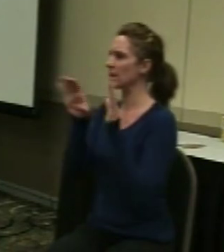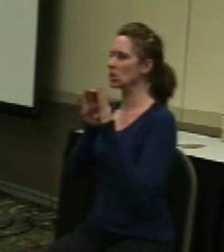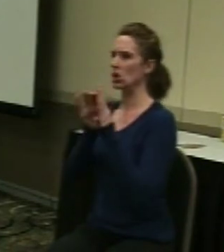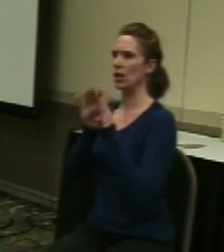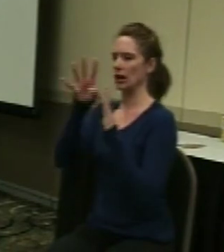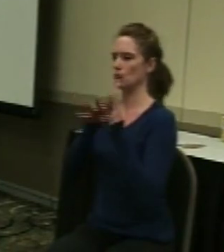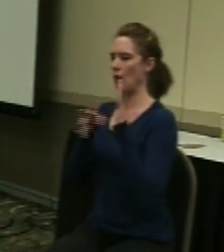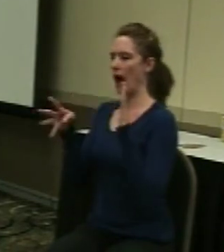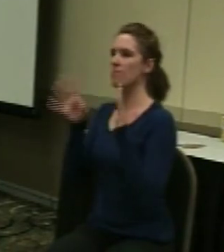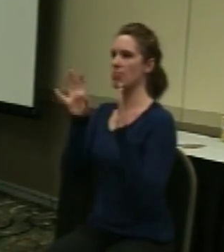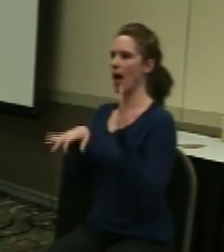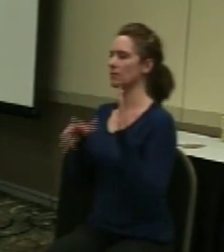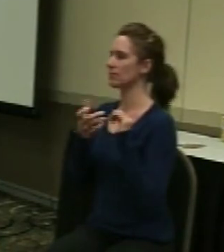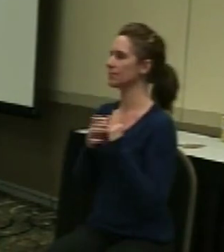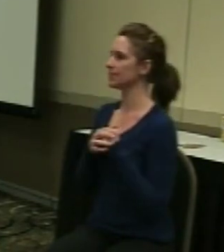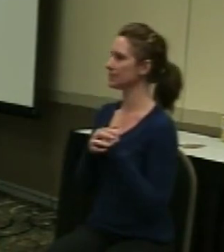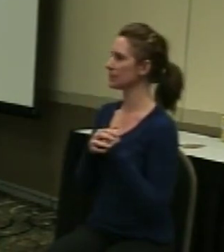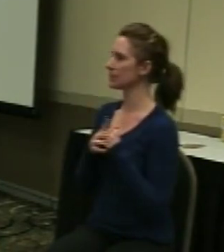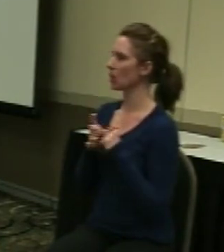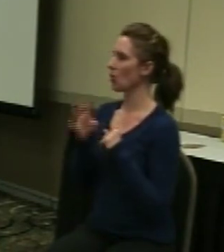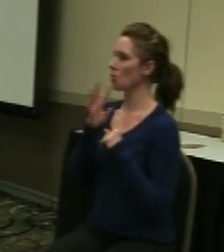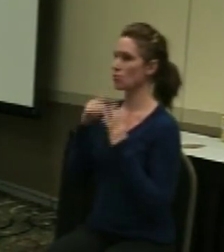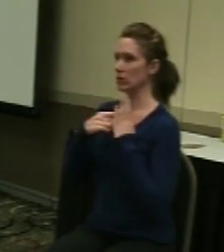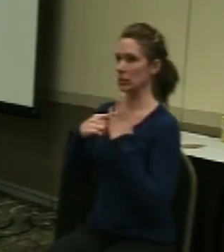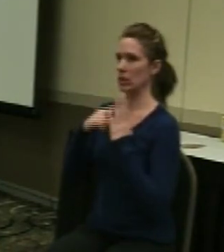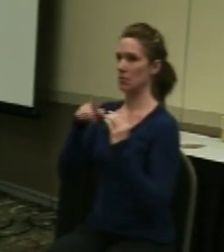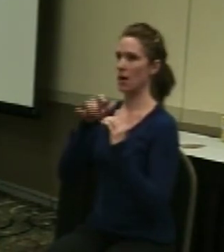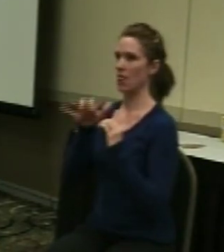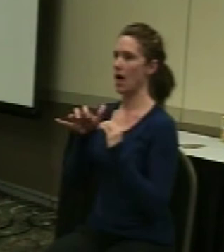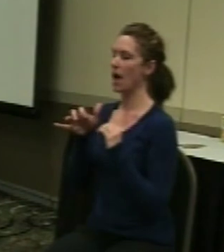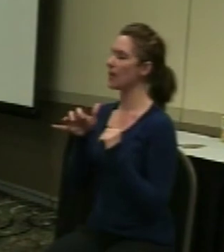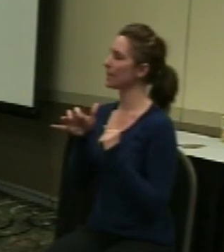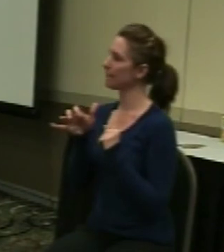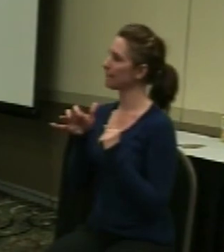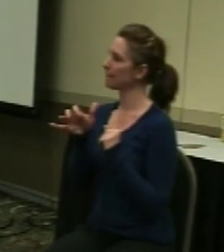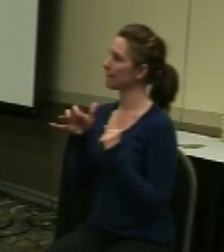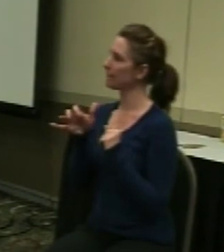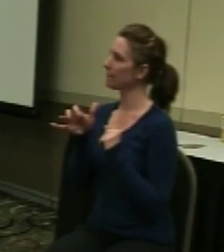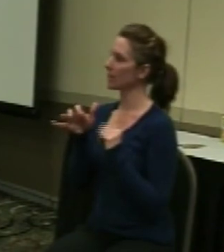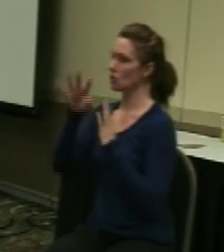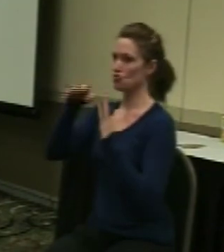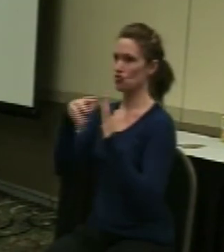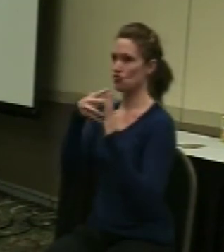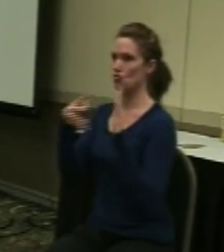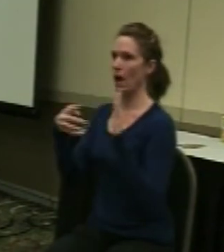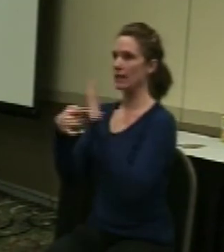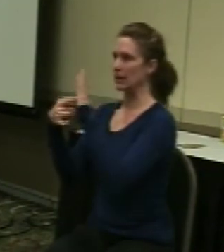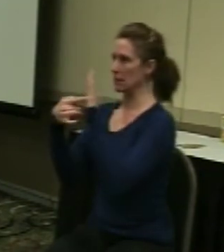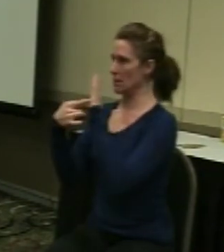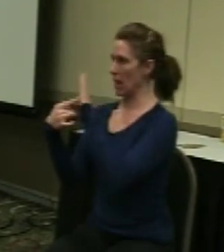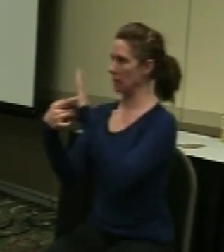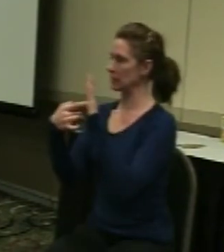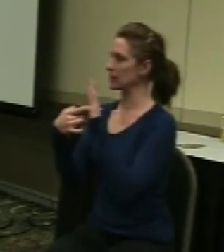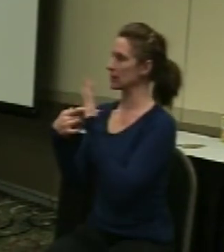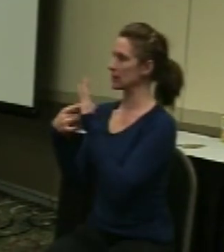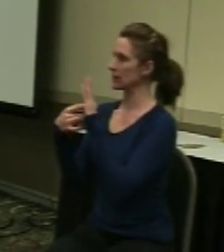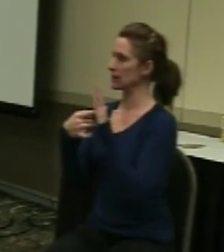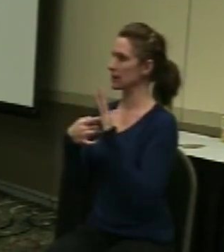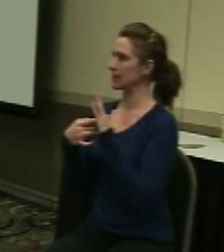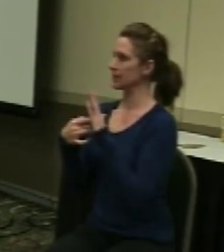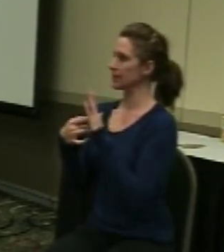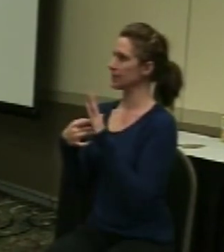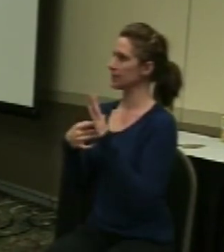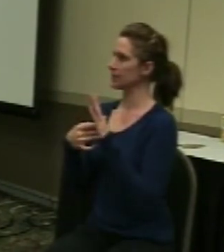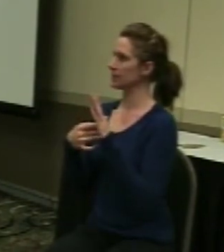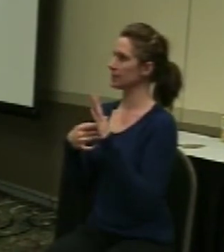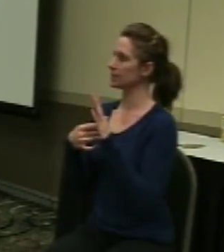graph. So we'll be talking about graphic displays, but as we launch into